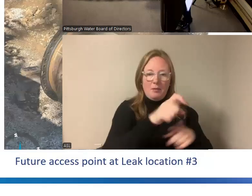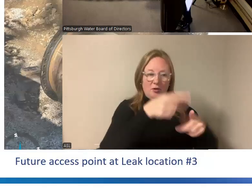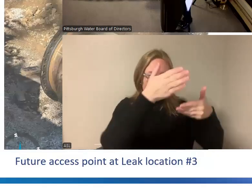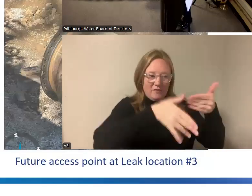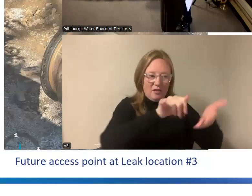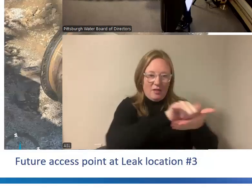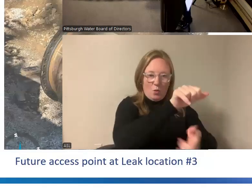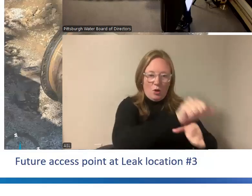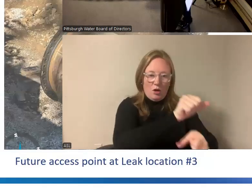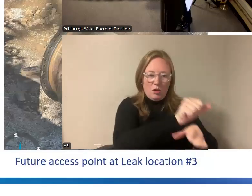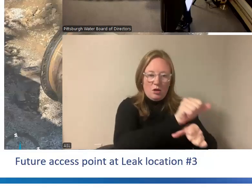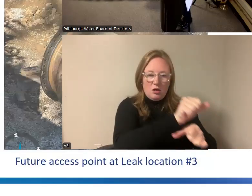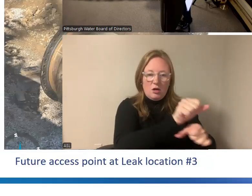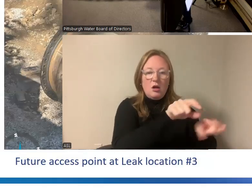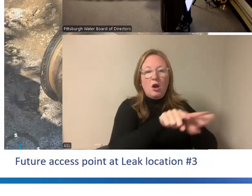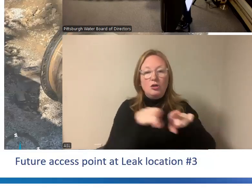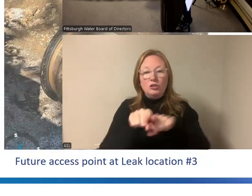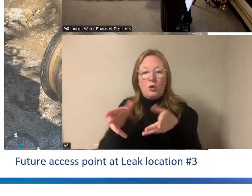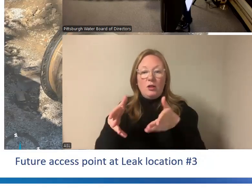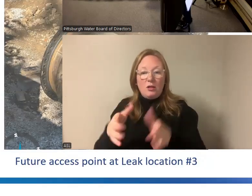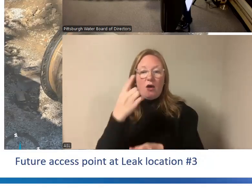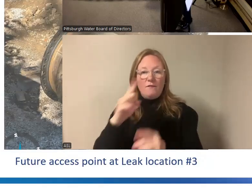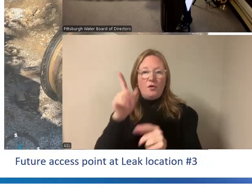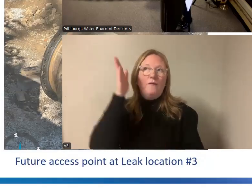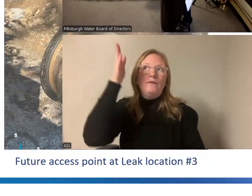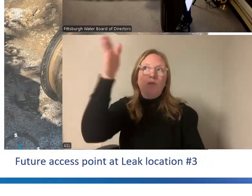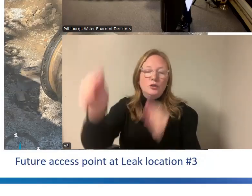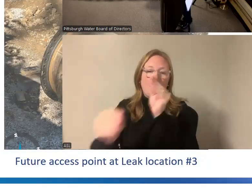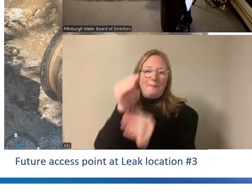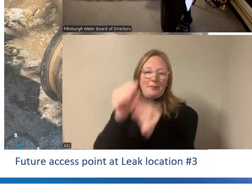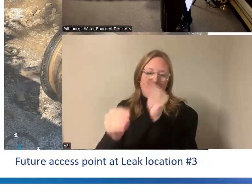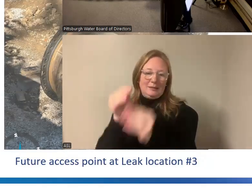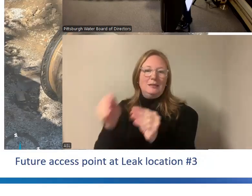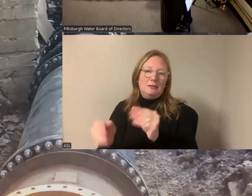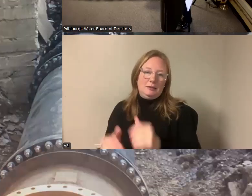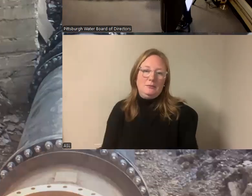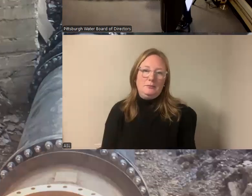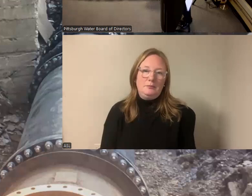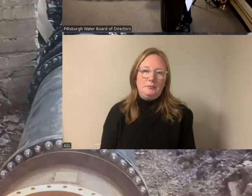work and to allow for future maintenance operations.